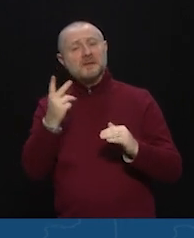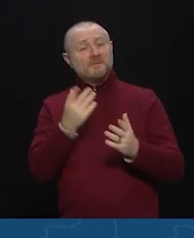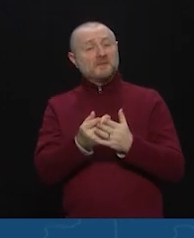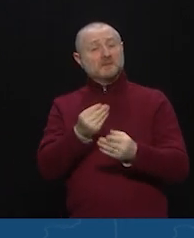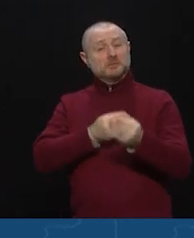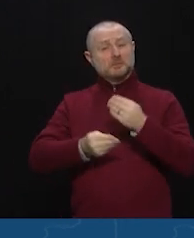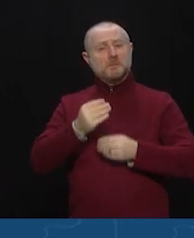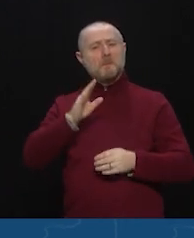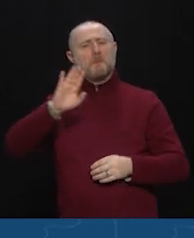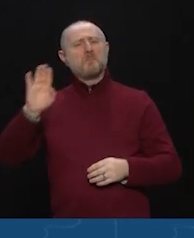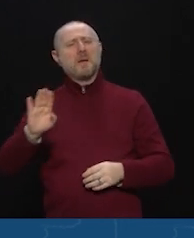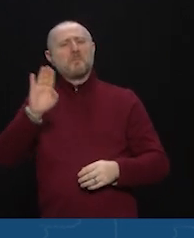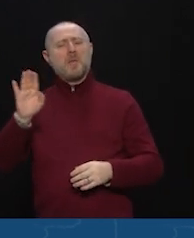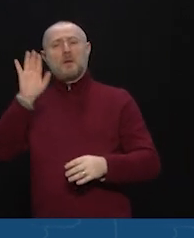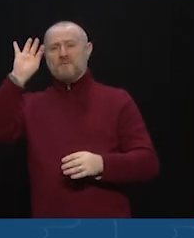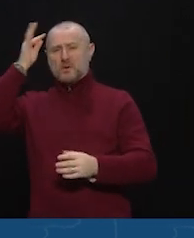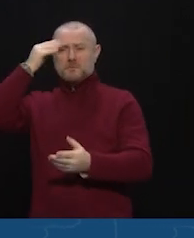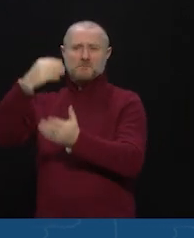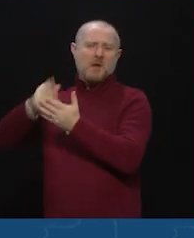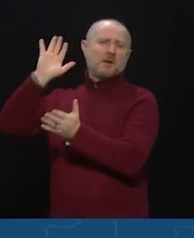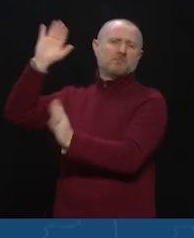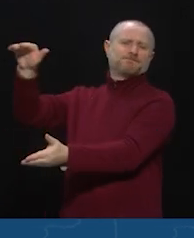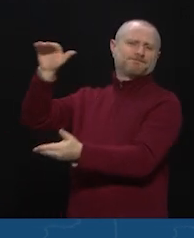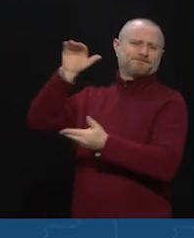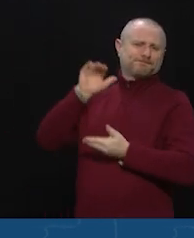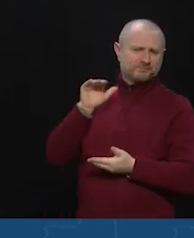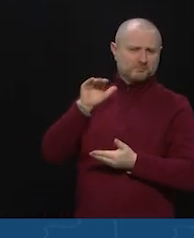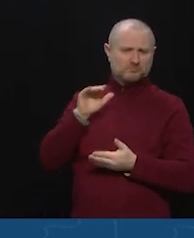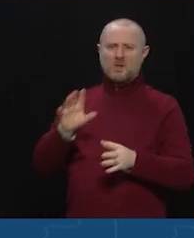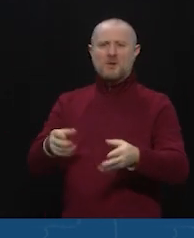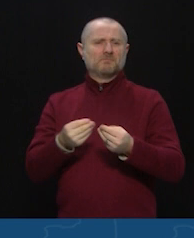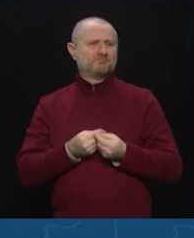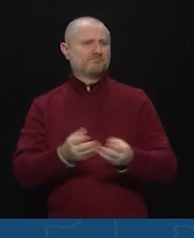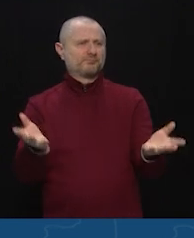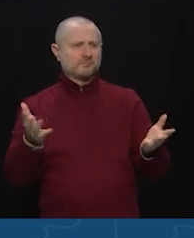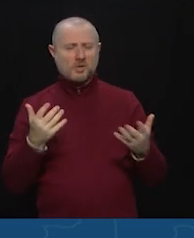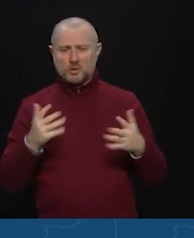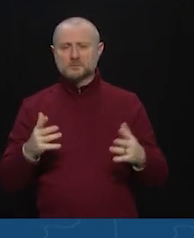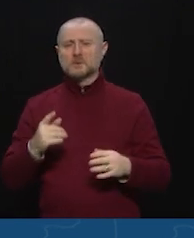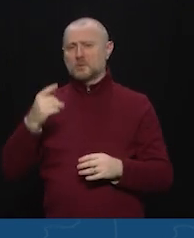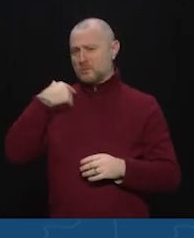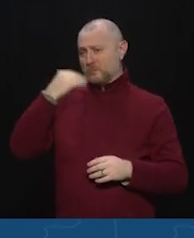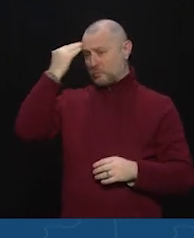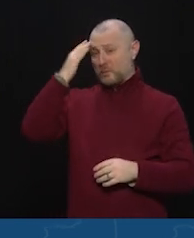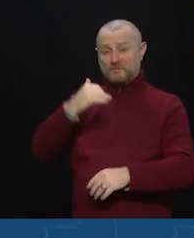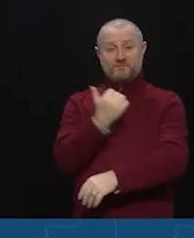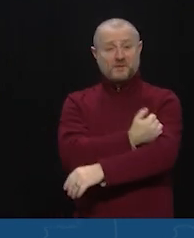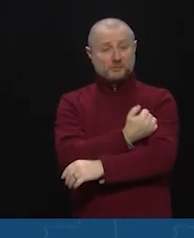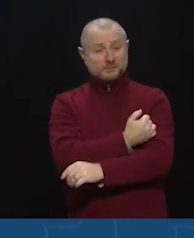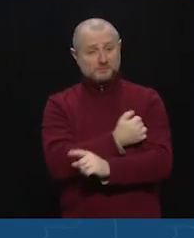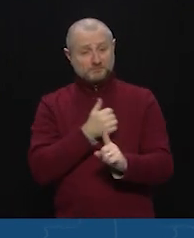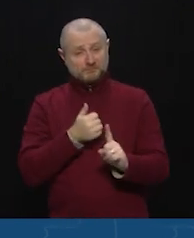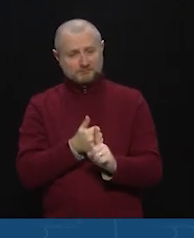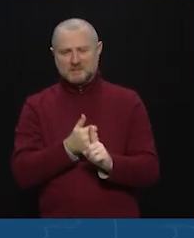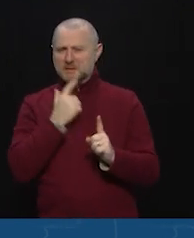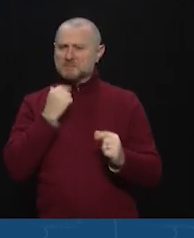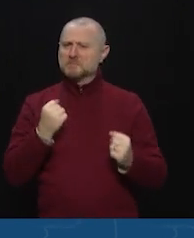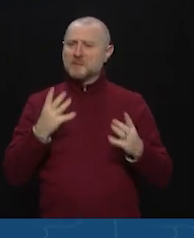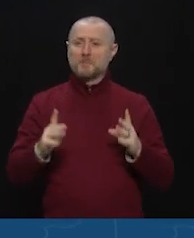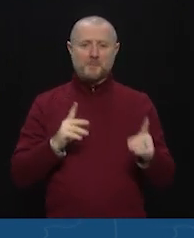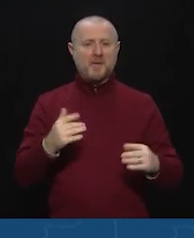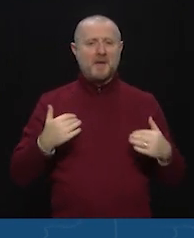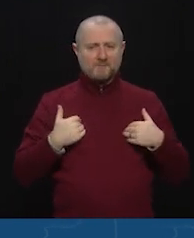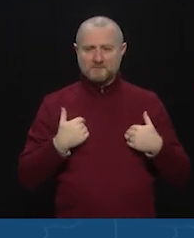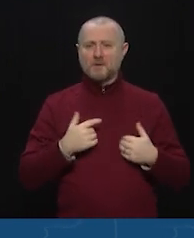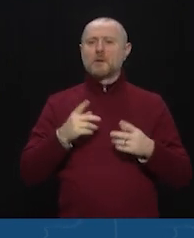federal aid has materialized and has started to move. We now know that the vaccinations are abundant. People now have first, second, and